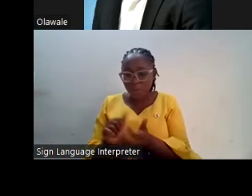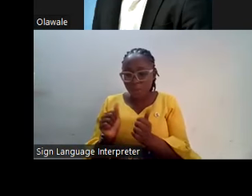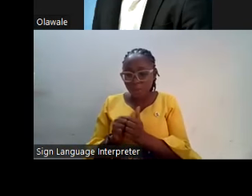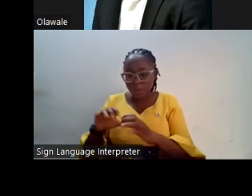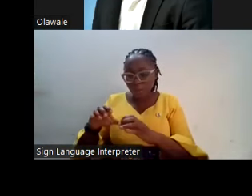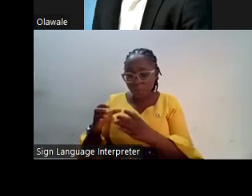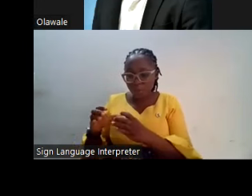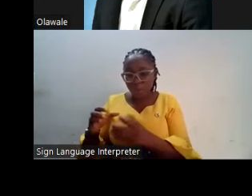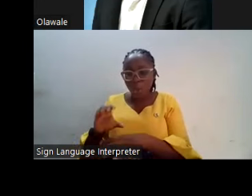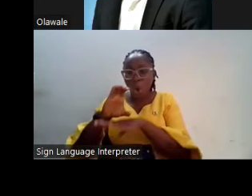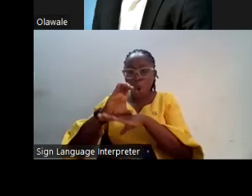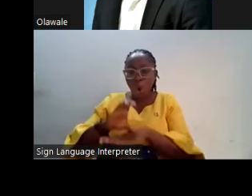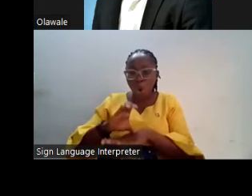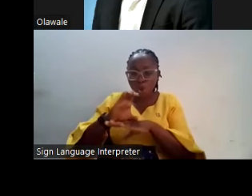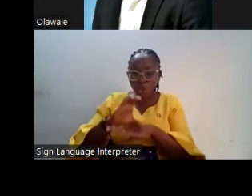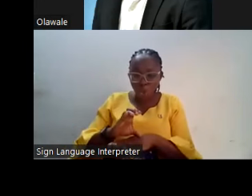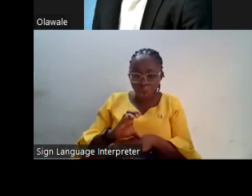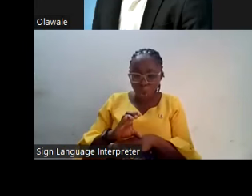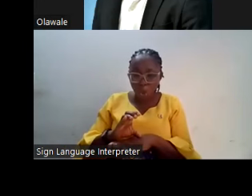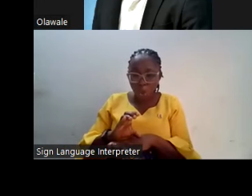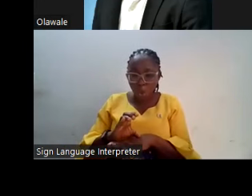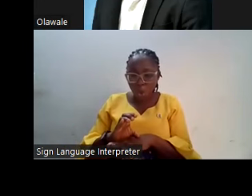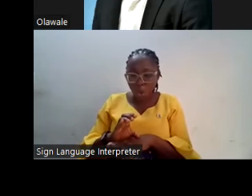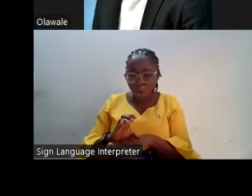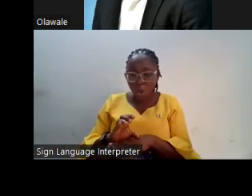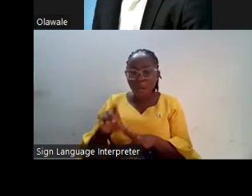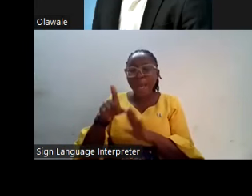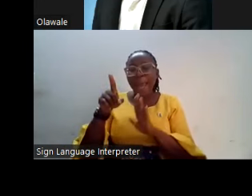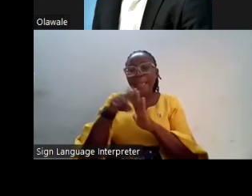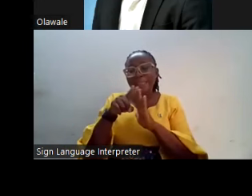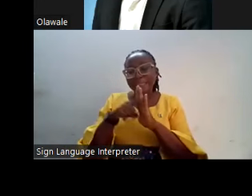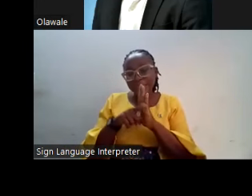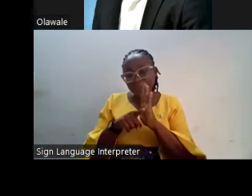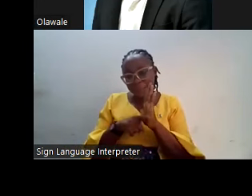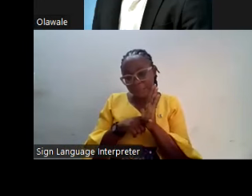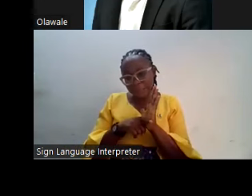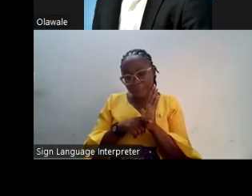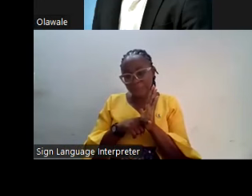culture, and we have Culture. ethnicity.